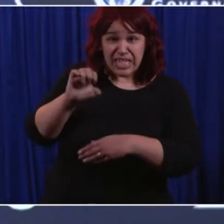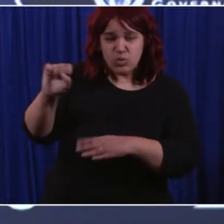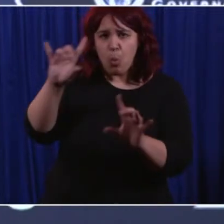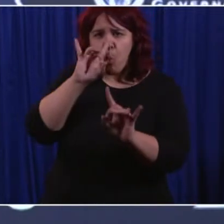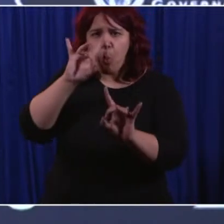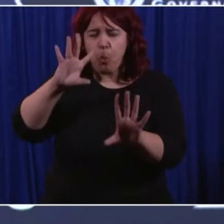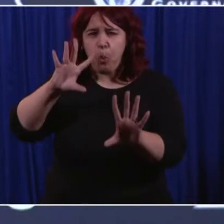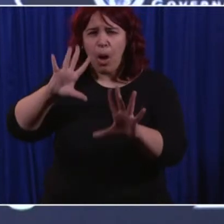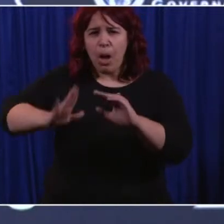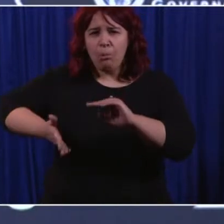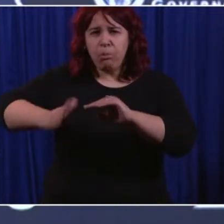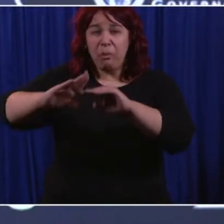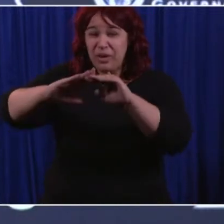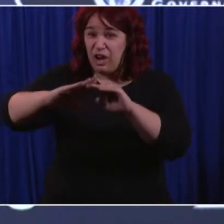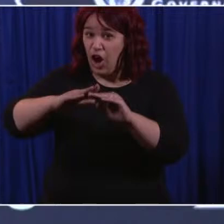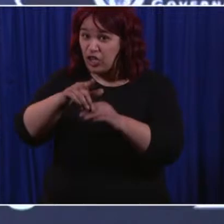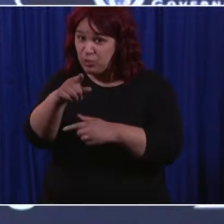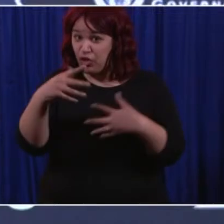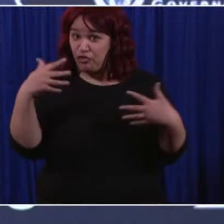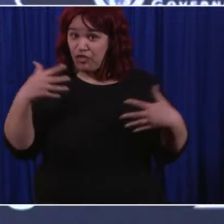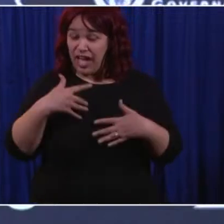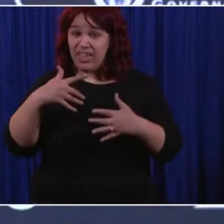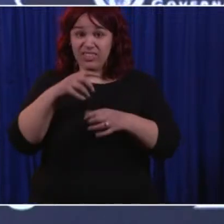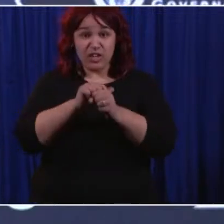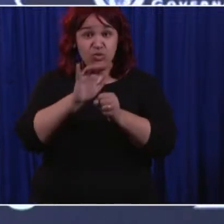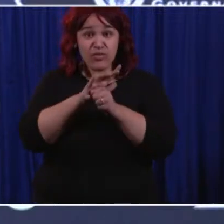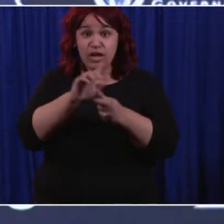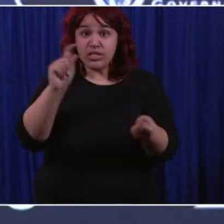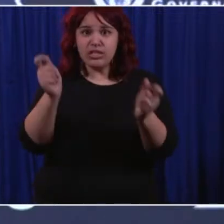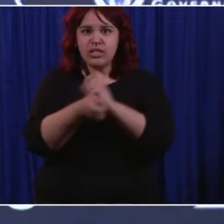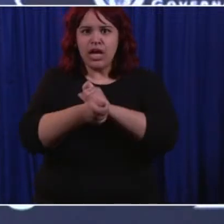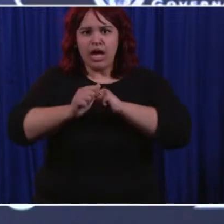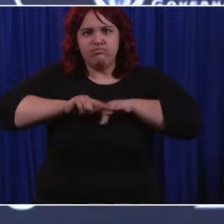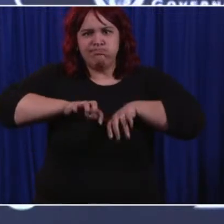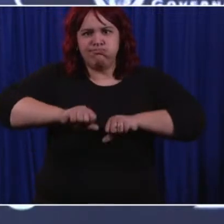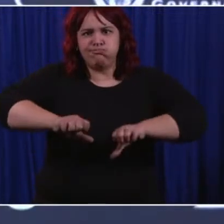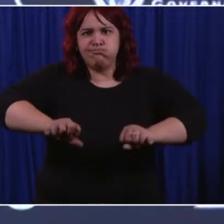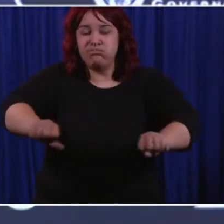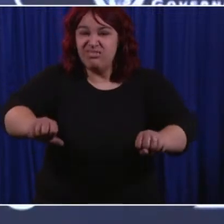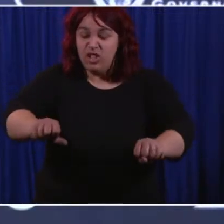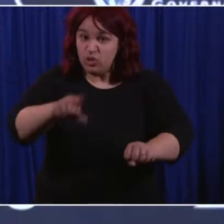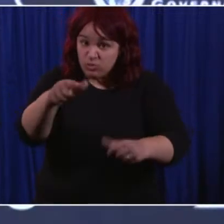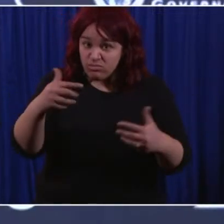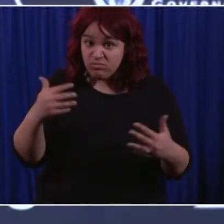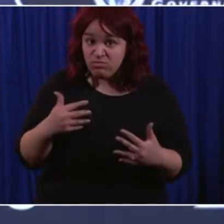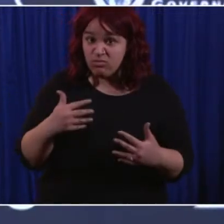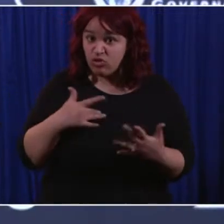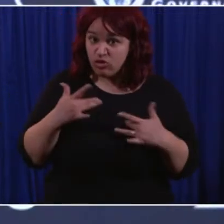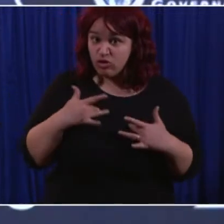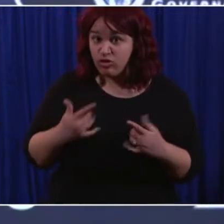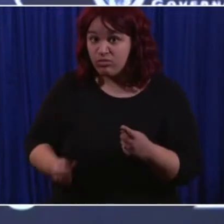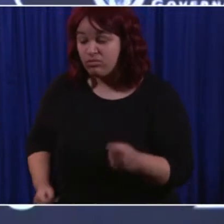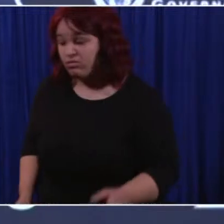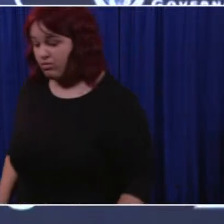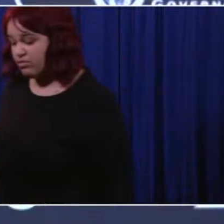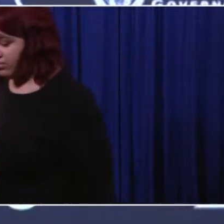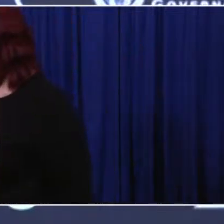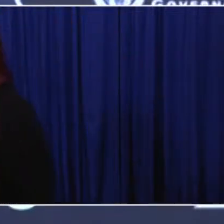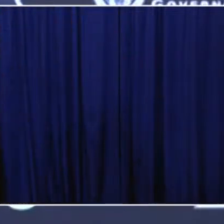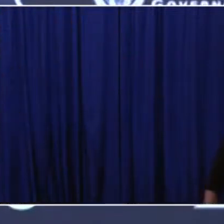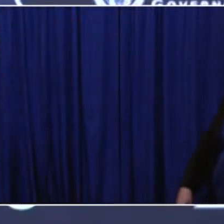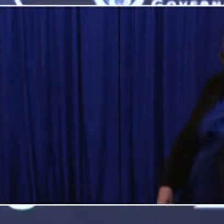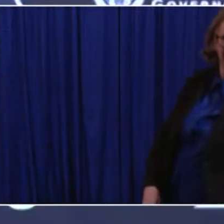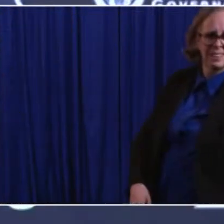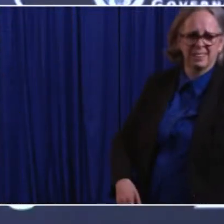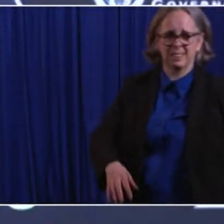taking a stronger hold? We're watching it every day. We just can't tell yet. I talked to our team last